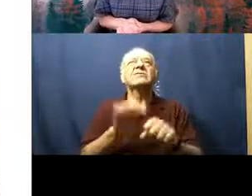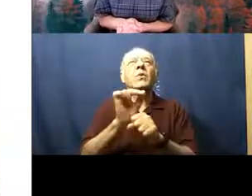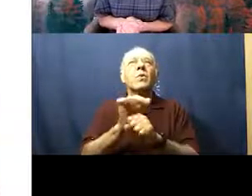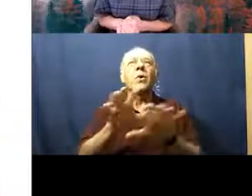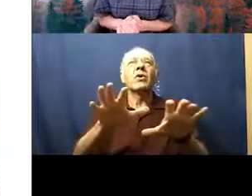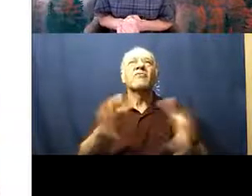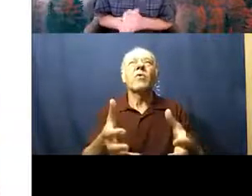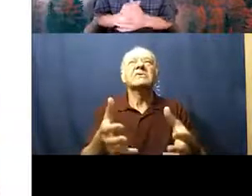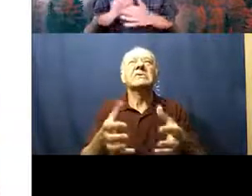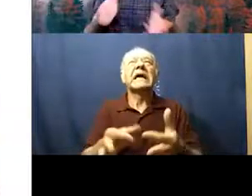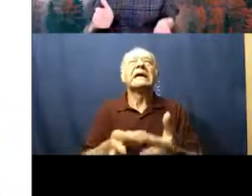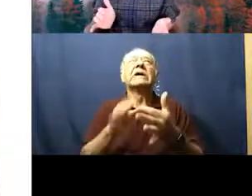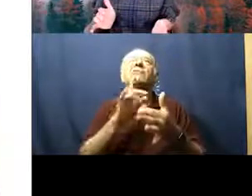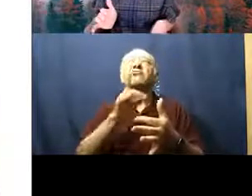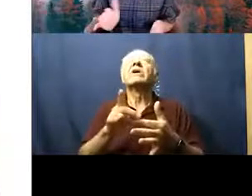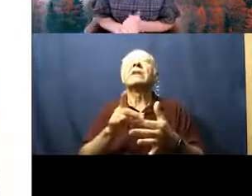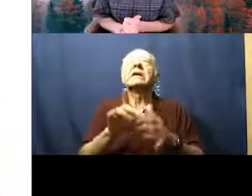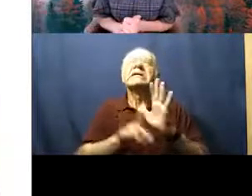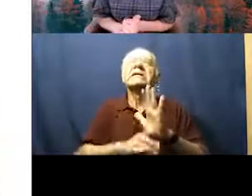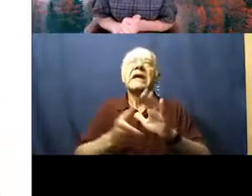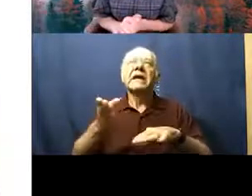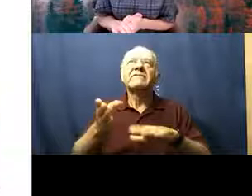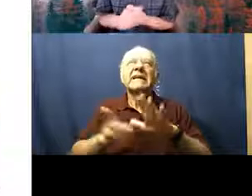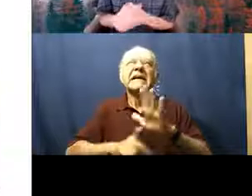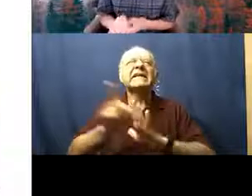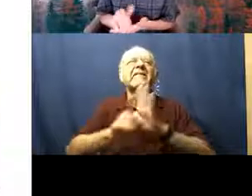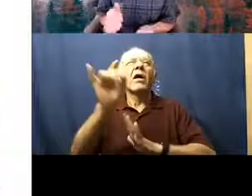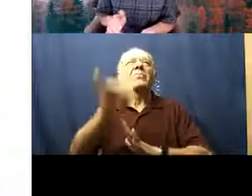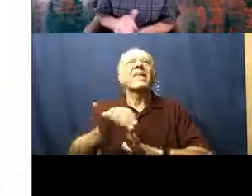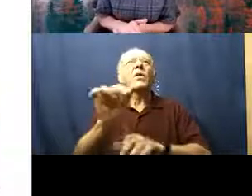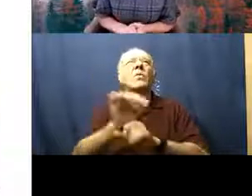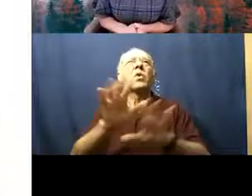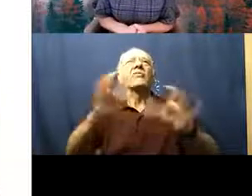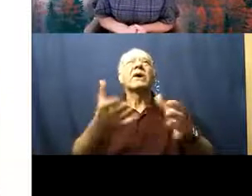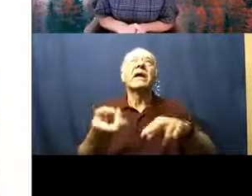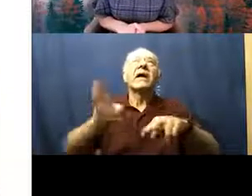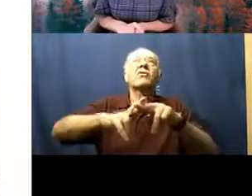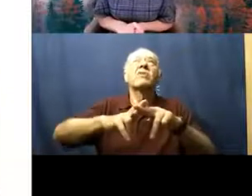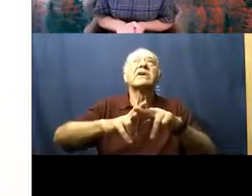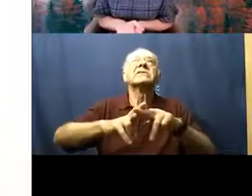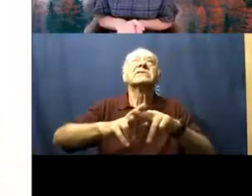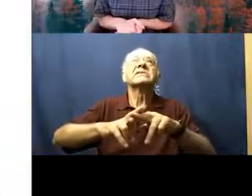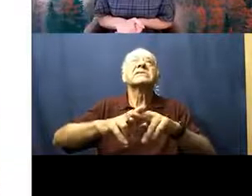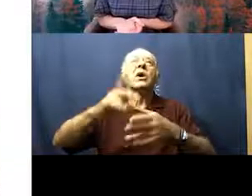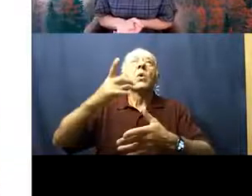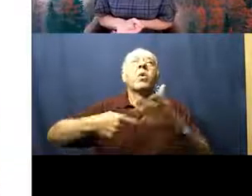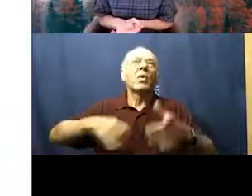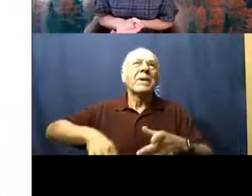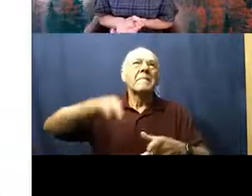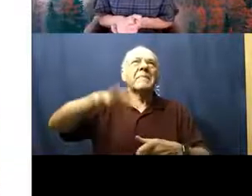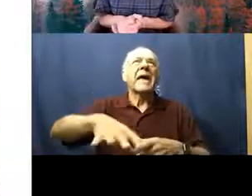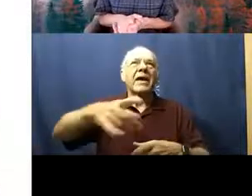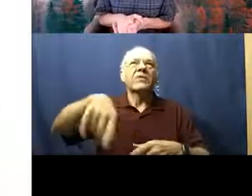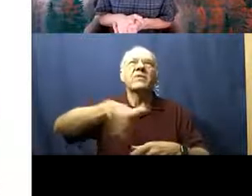particular, really develop that workforce and increase the rates that we're paying to be able